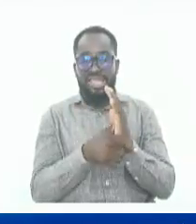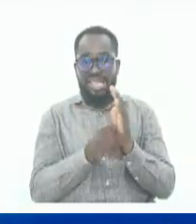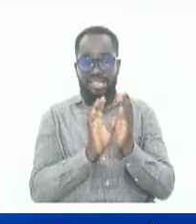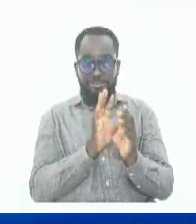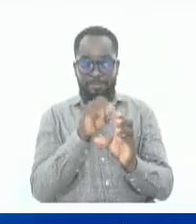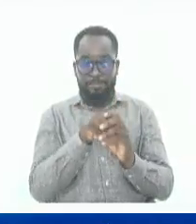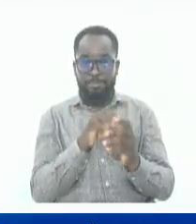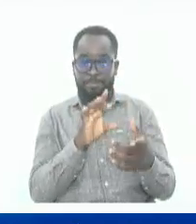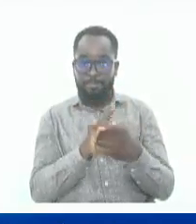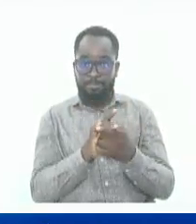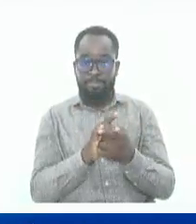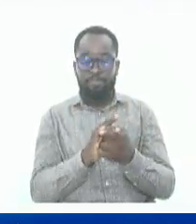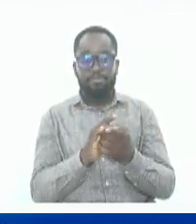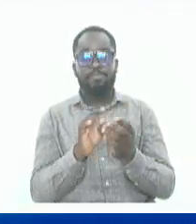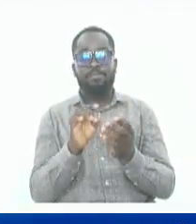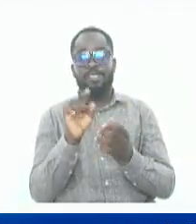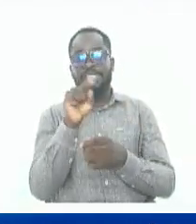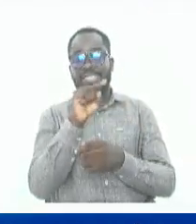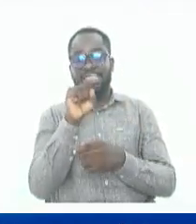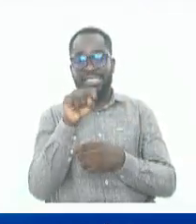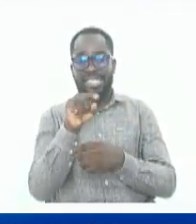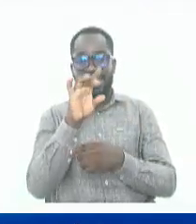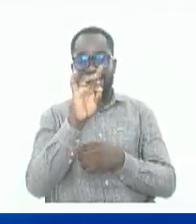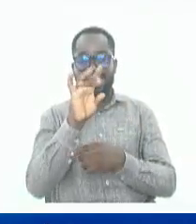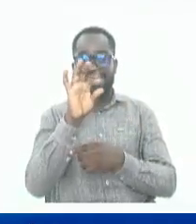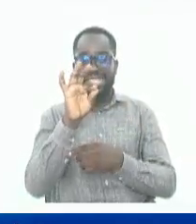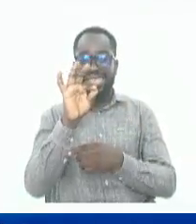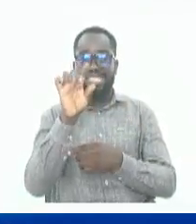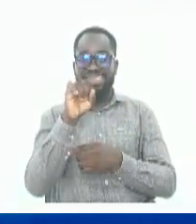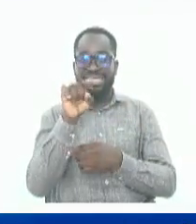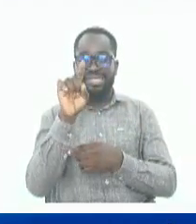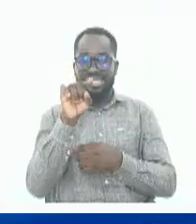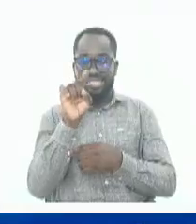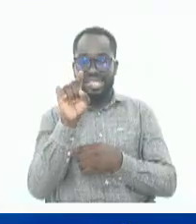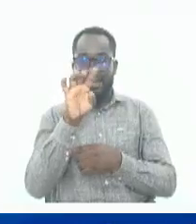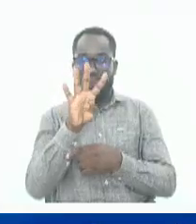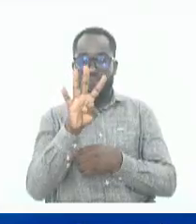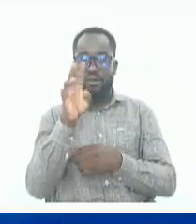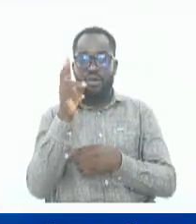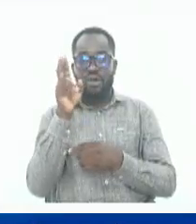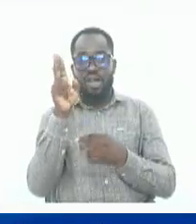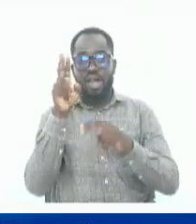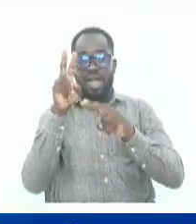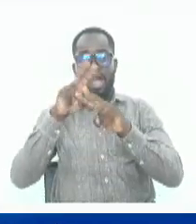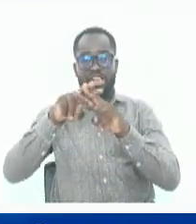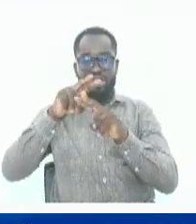participate, dial *899 *4#,